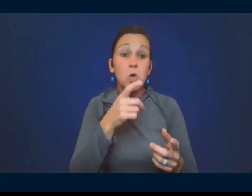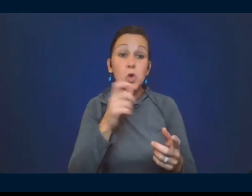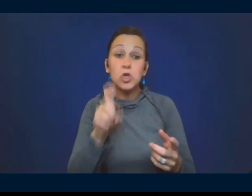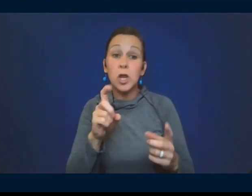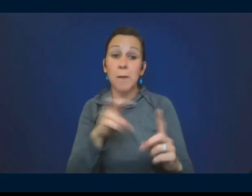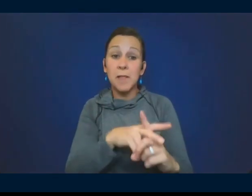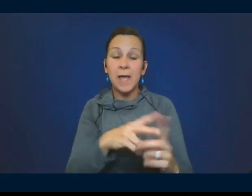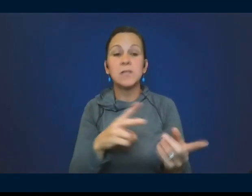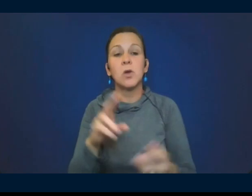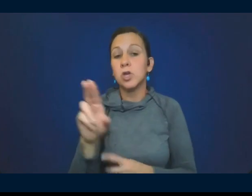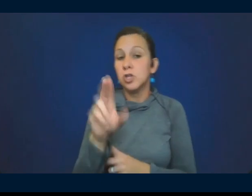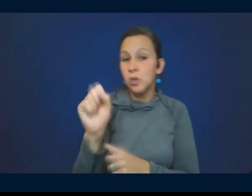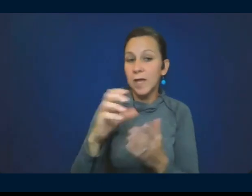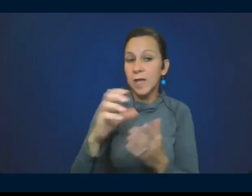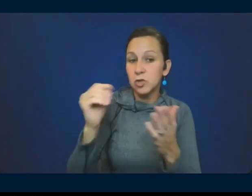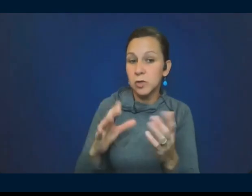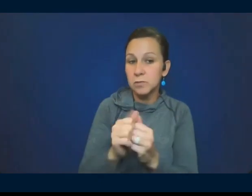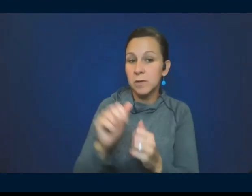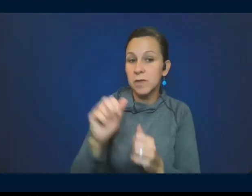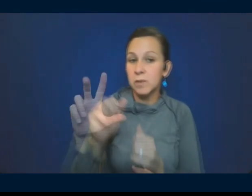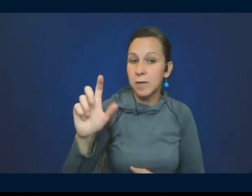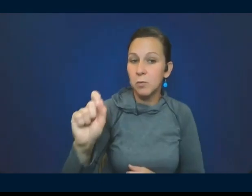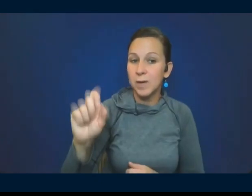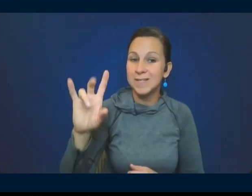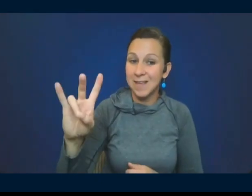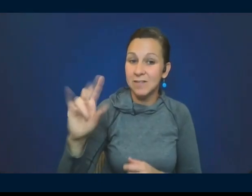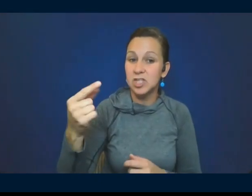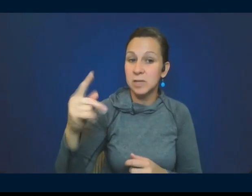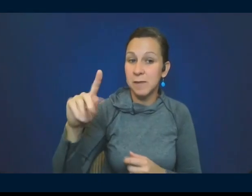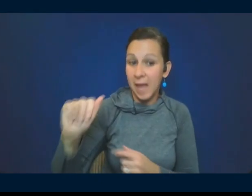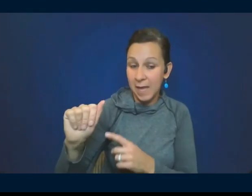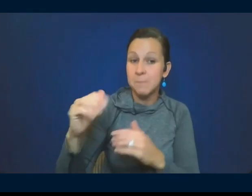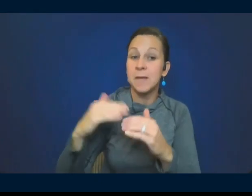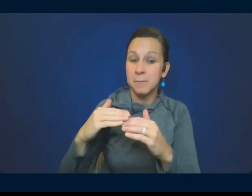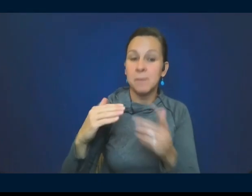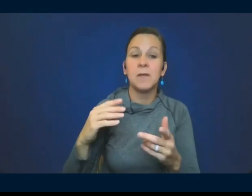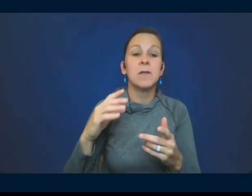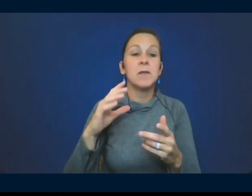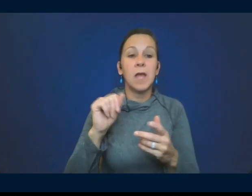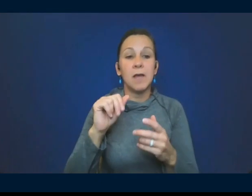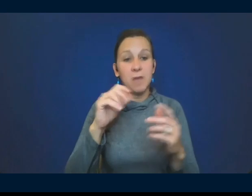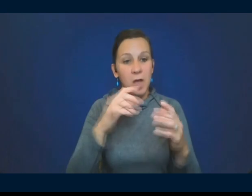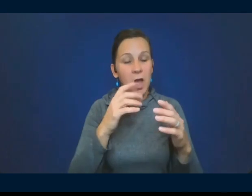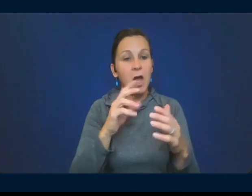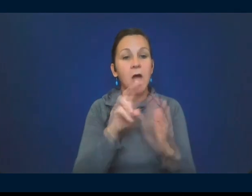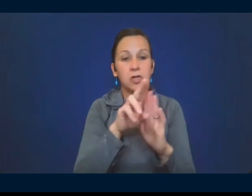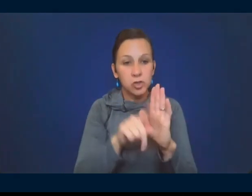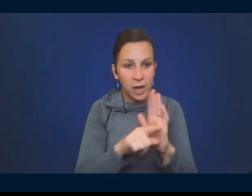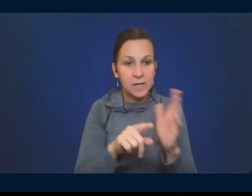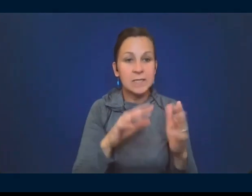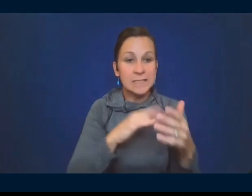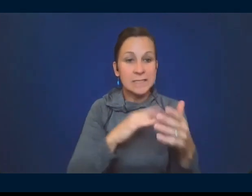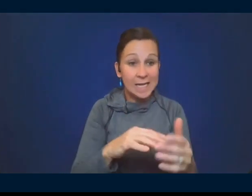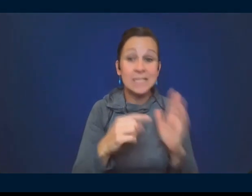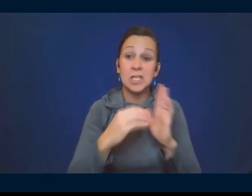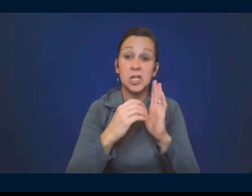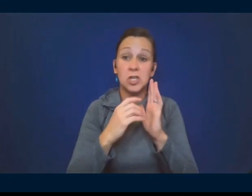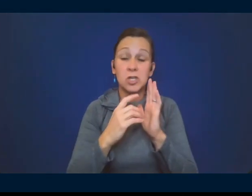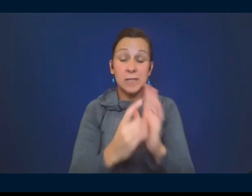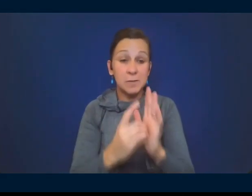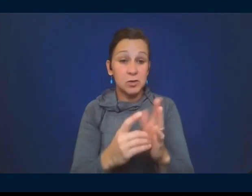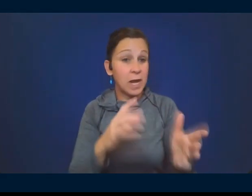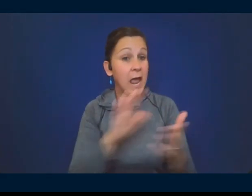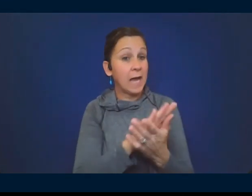a 3.7 GPA minimum, you have completed your undergraduate studies, you demonstrate academic excellence,